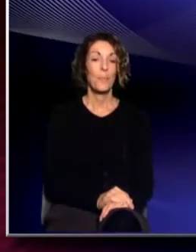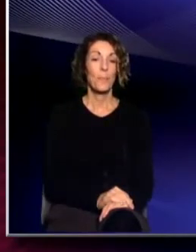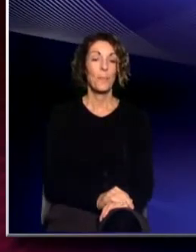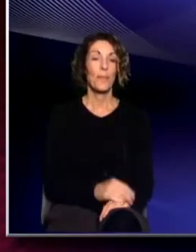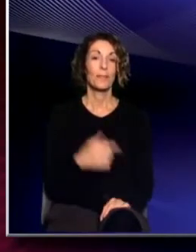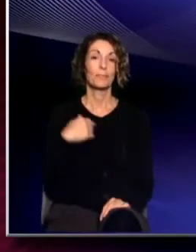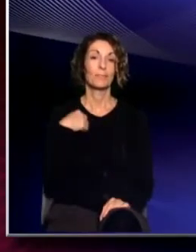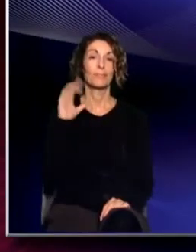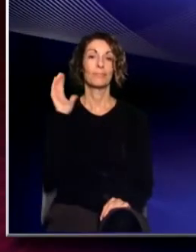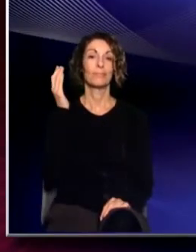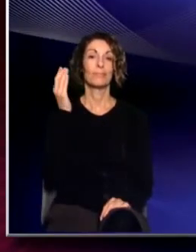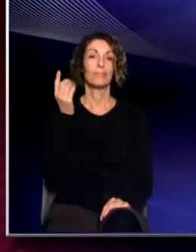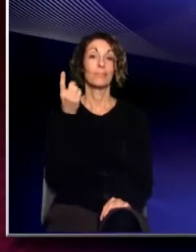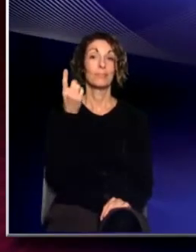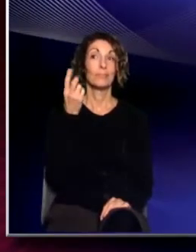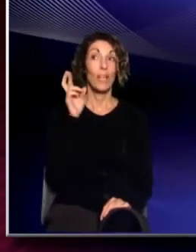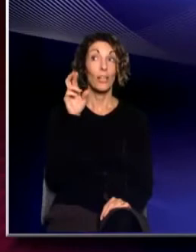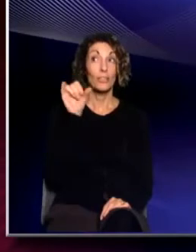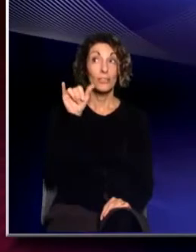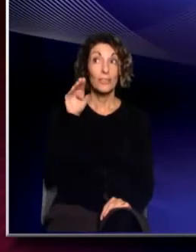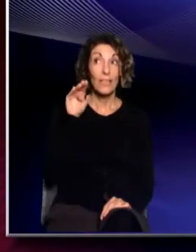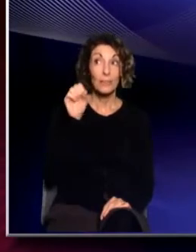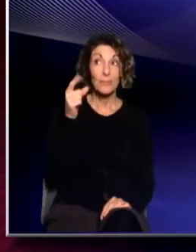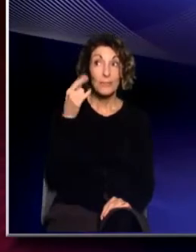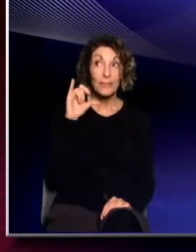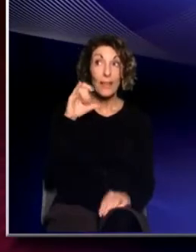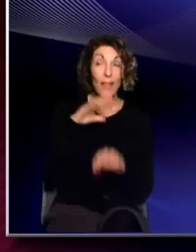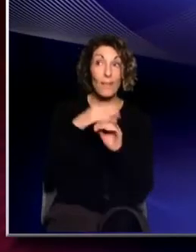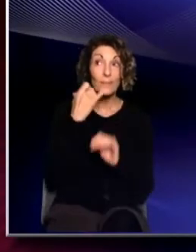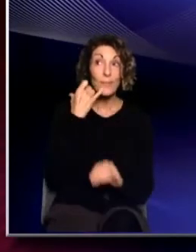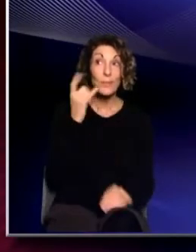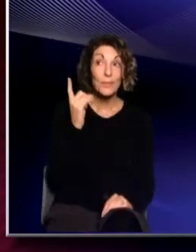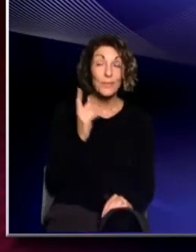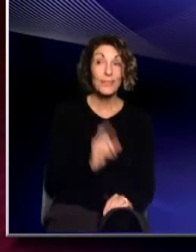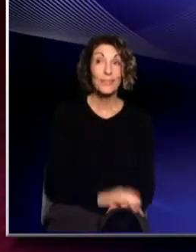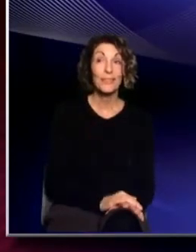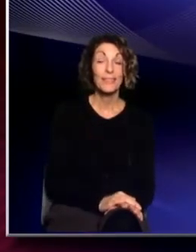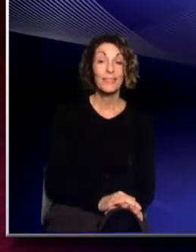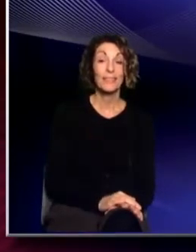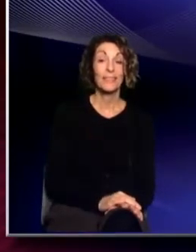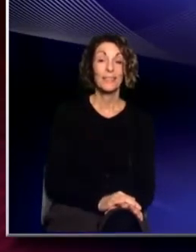I think Dr. Did we lose Sims, him? are you still on the phone?